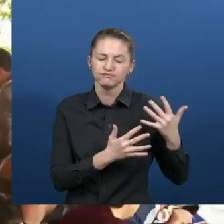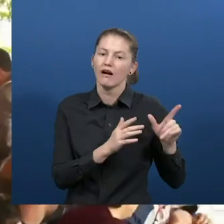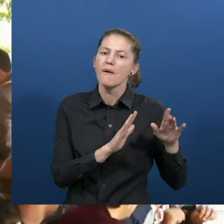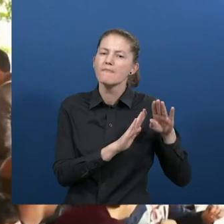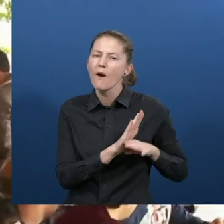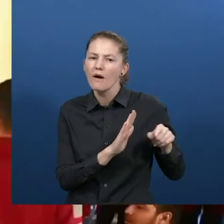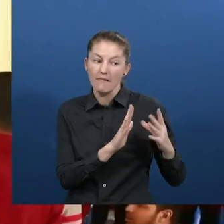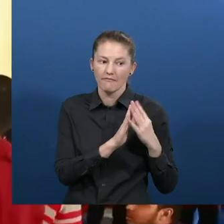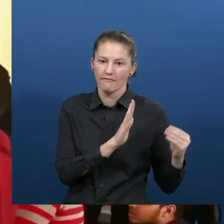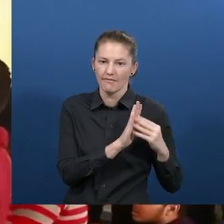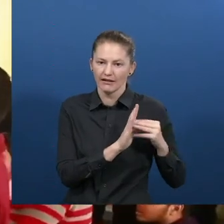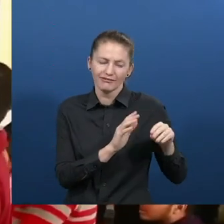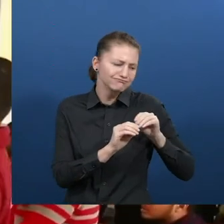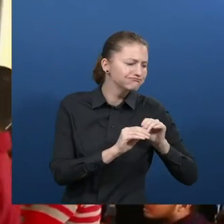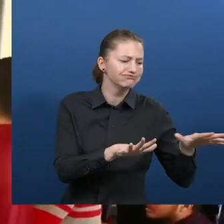countries around the world.